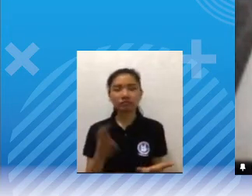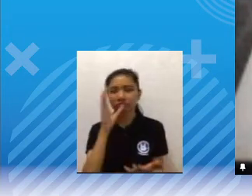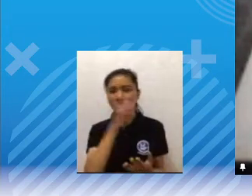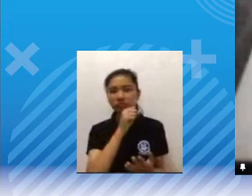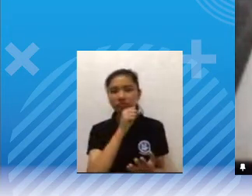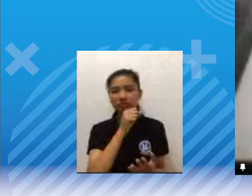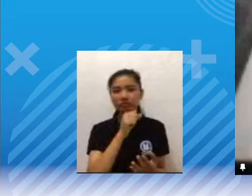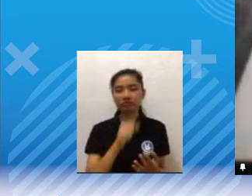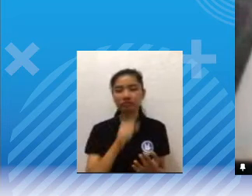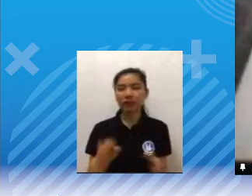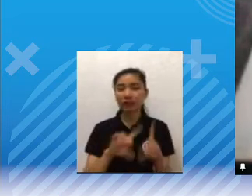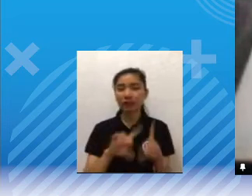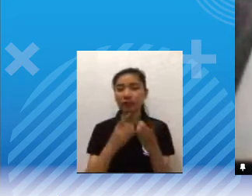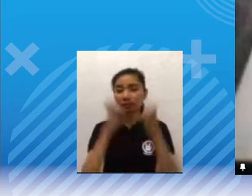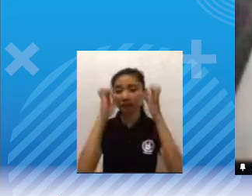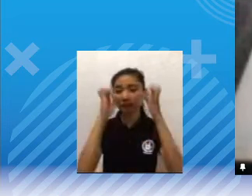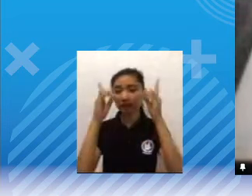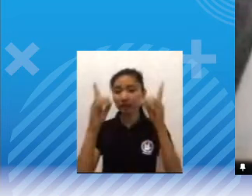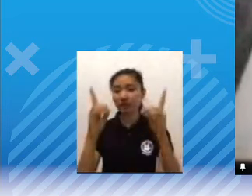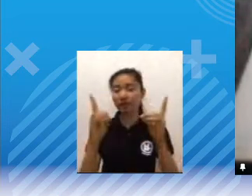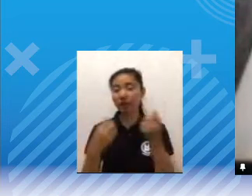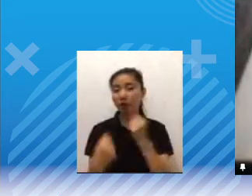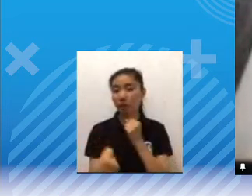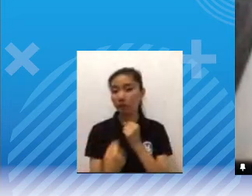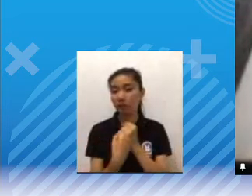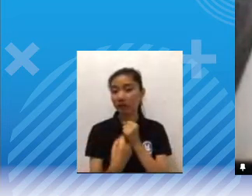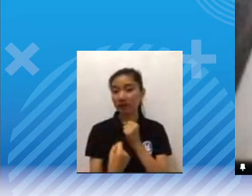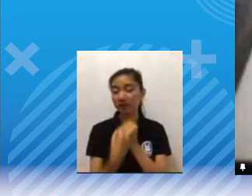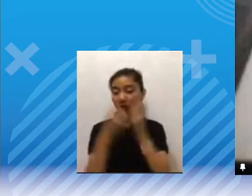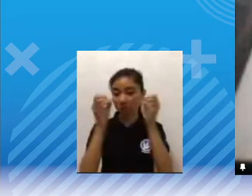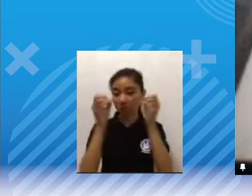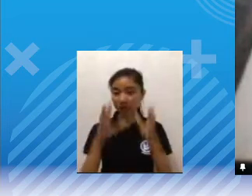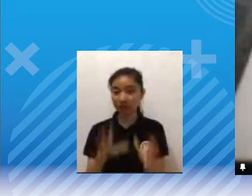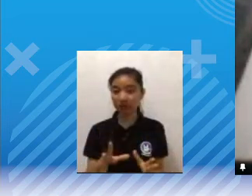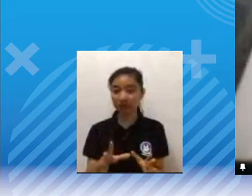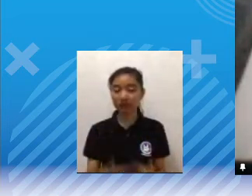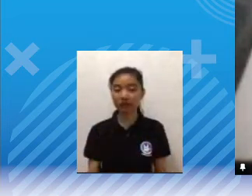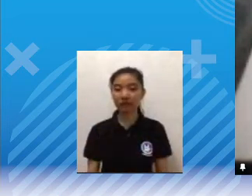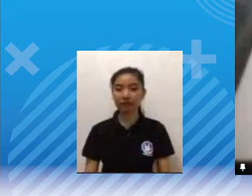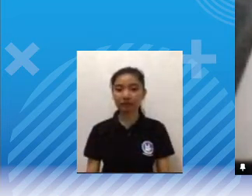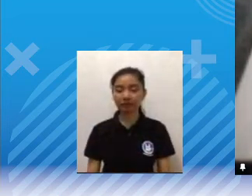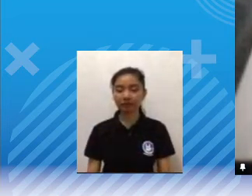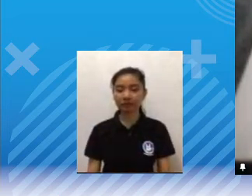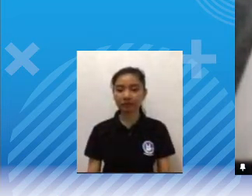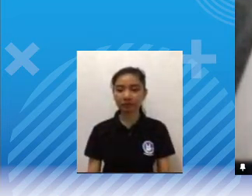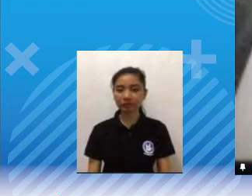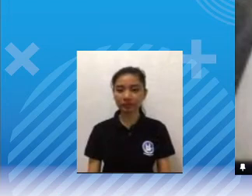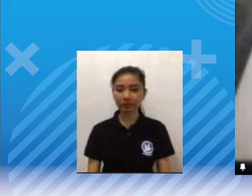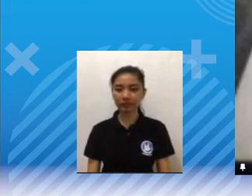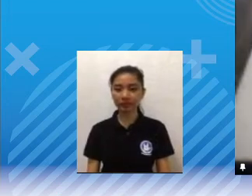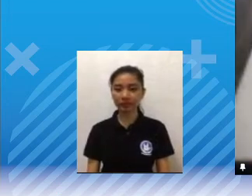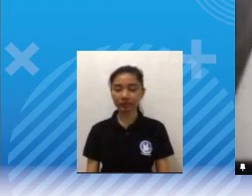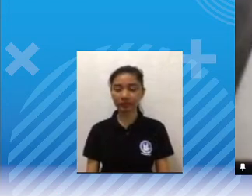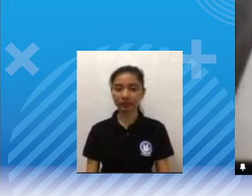DepEd should provide support for teachers um,